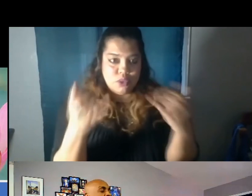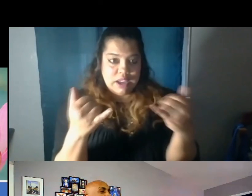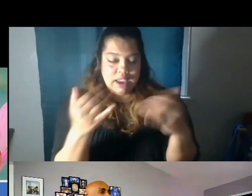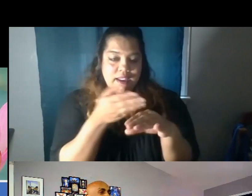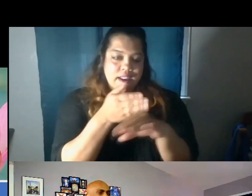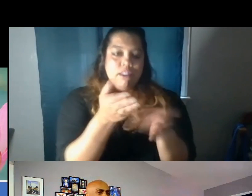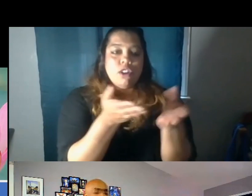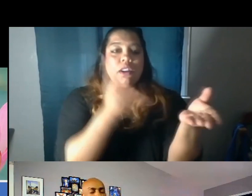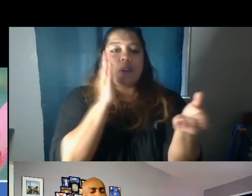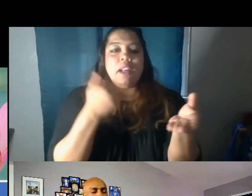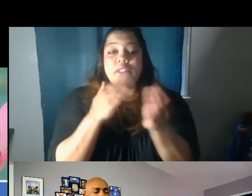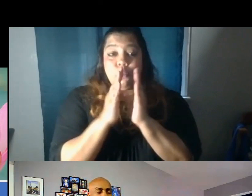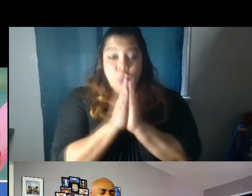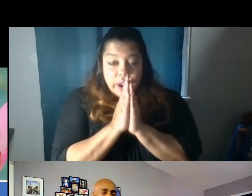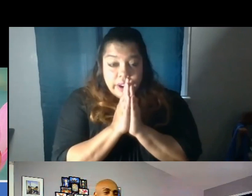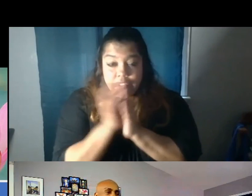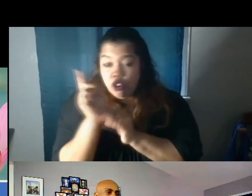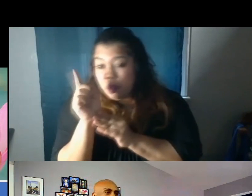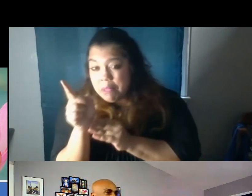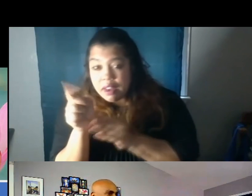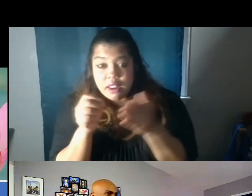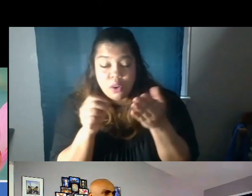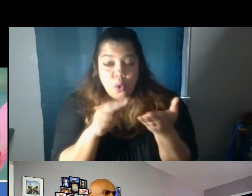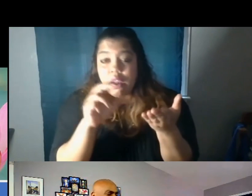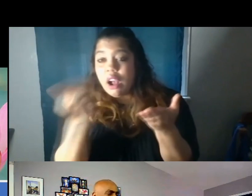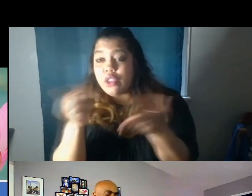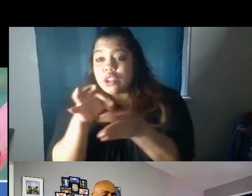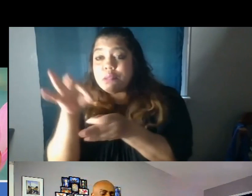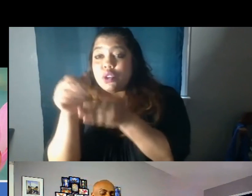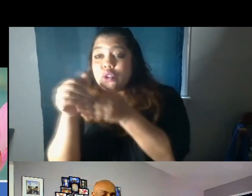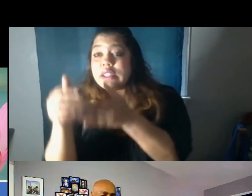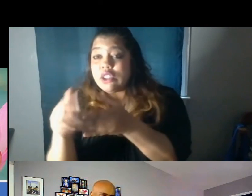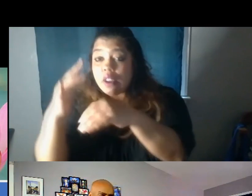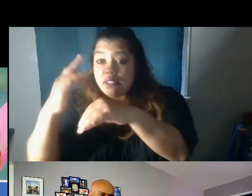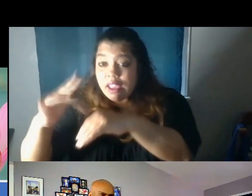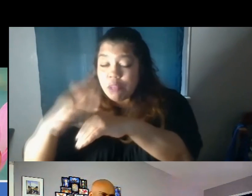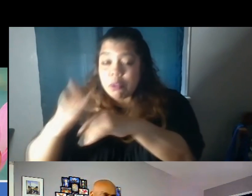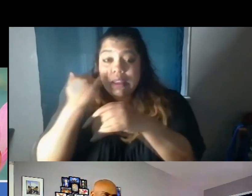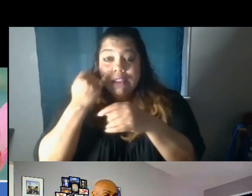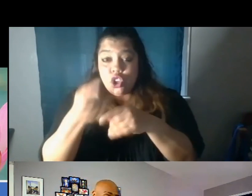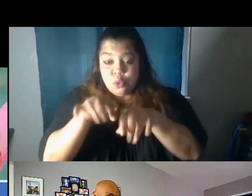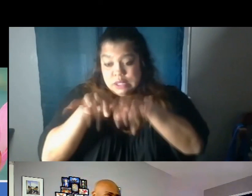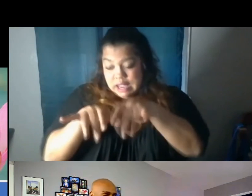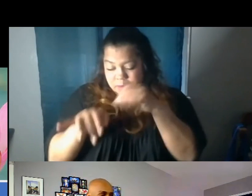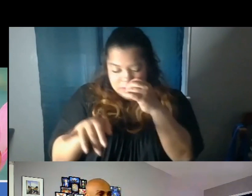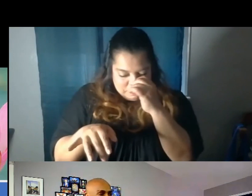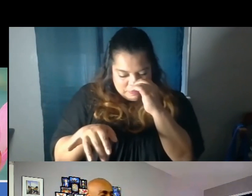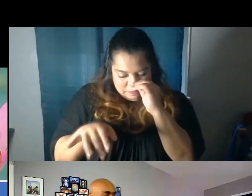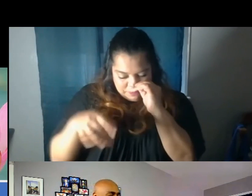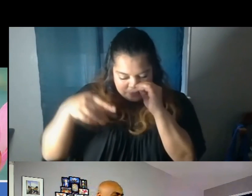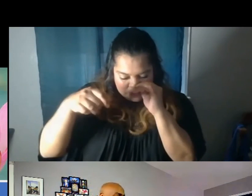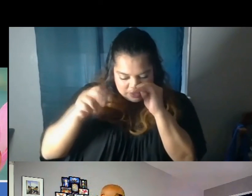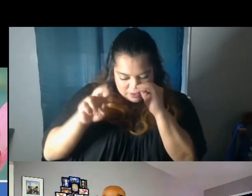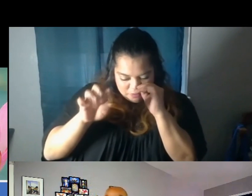minute. And I don't know if there are other practitioners also available, but if you type into the chat box prayer, Tracy will put you